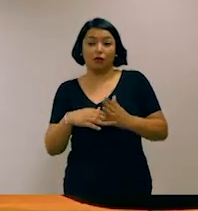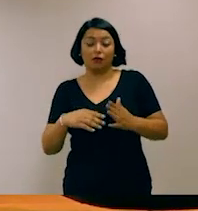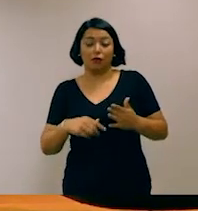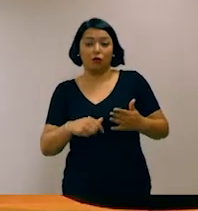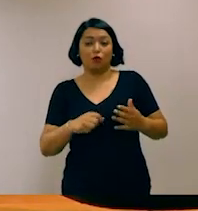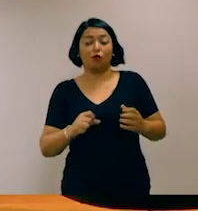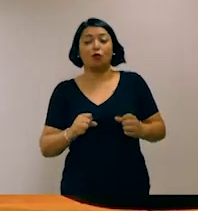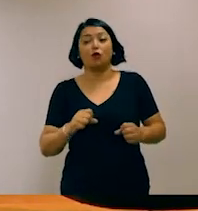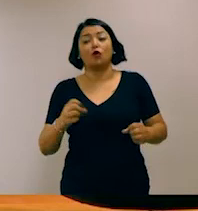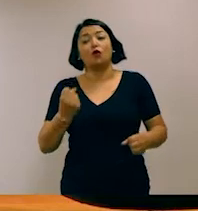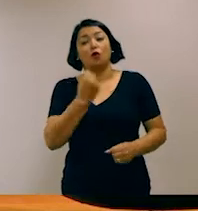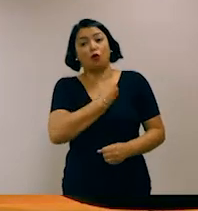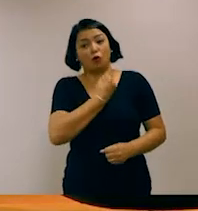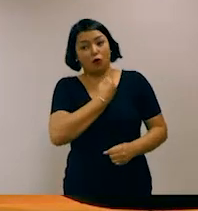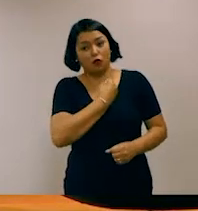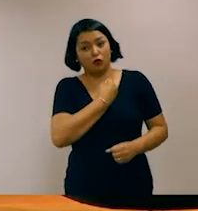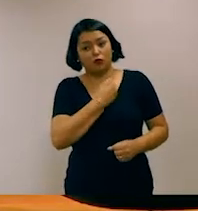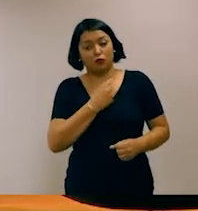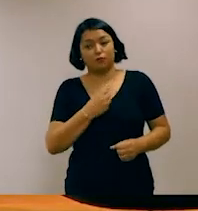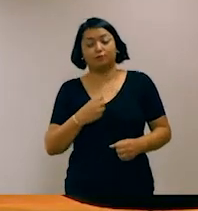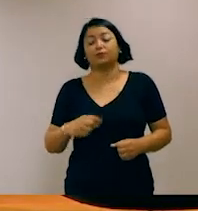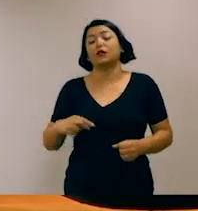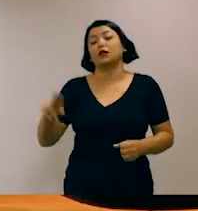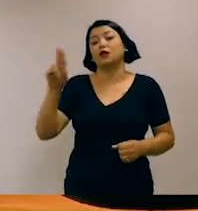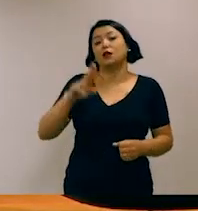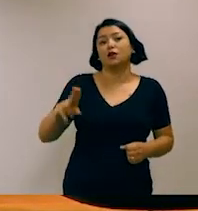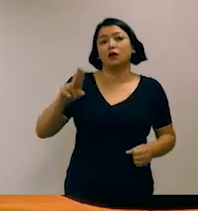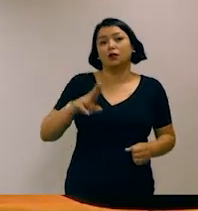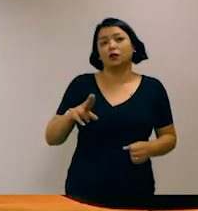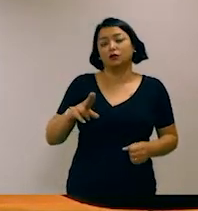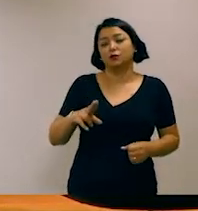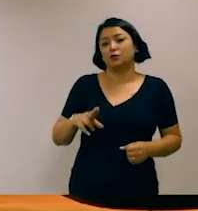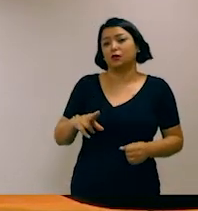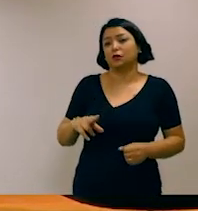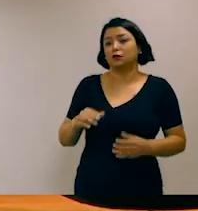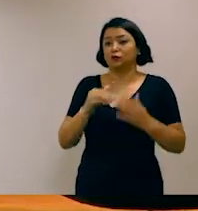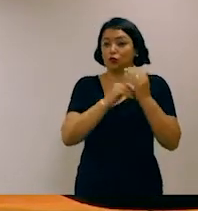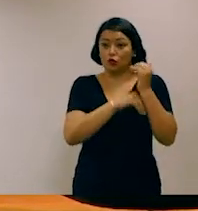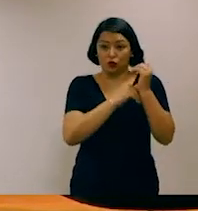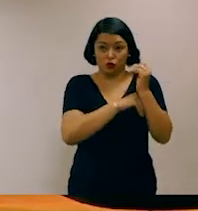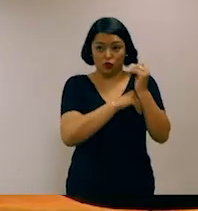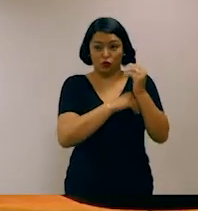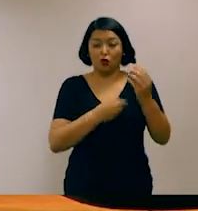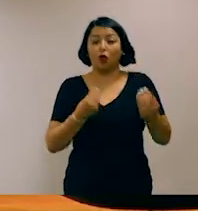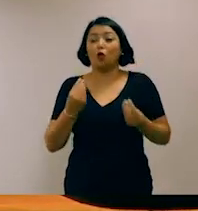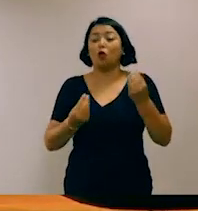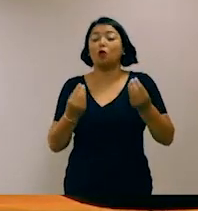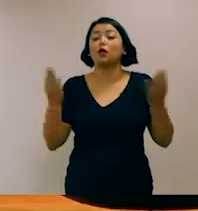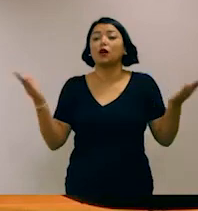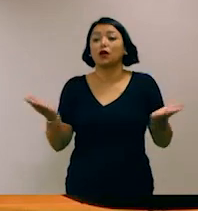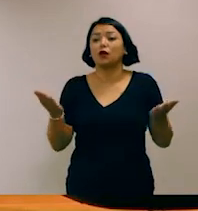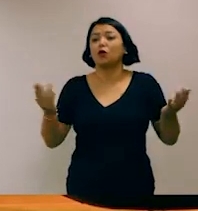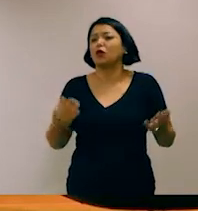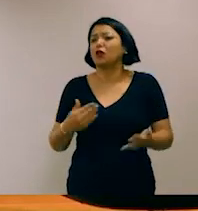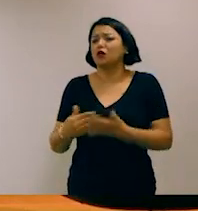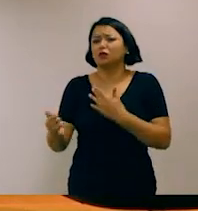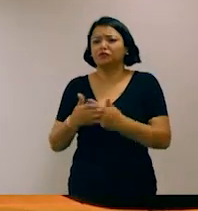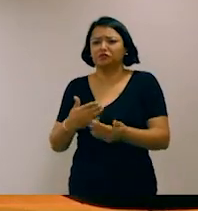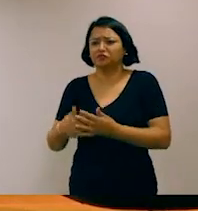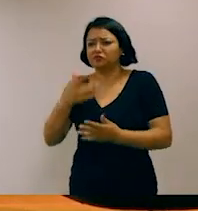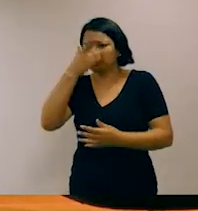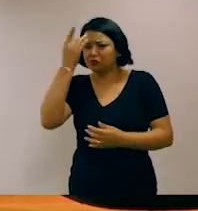post-judgment, post-trial phase. And so we can do this